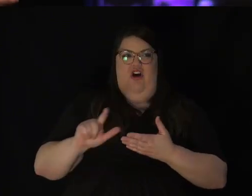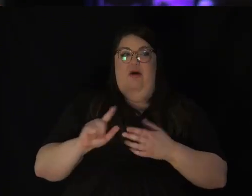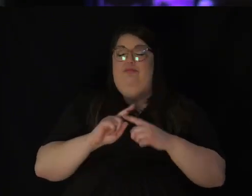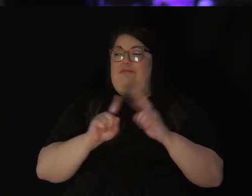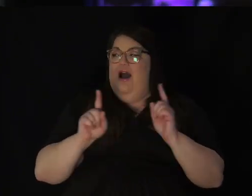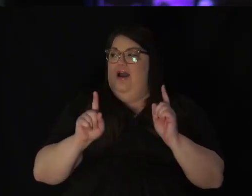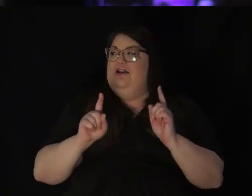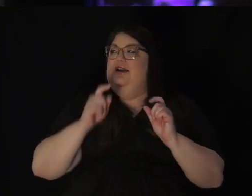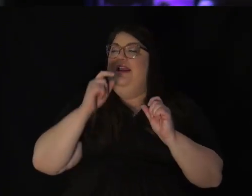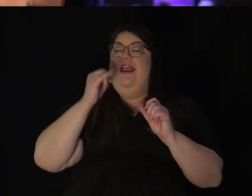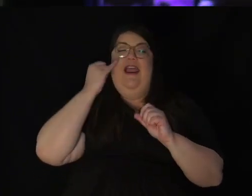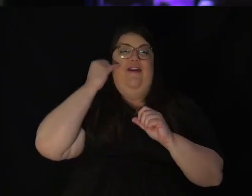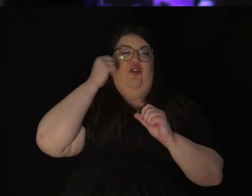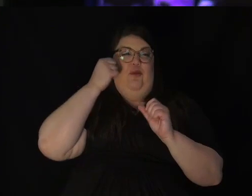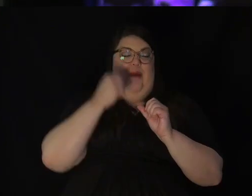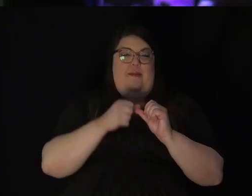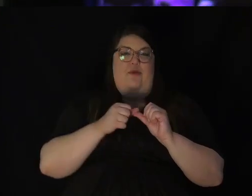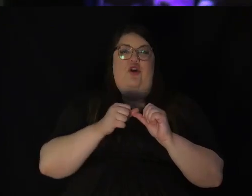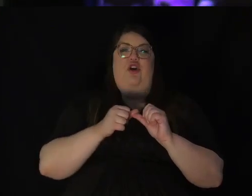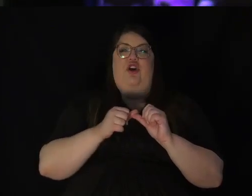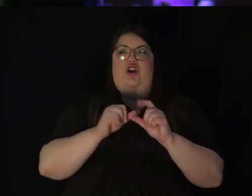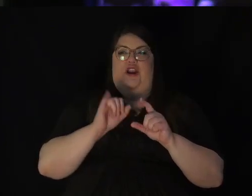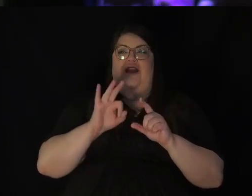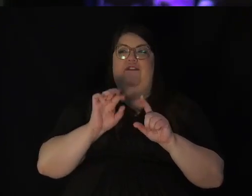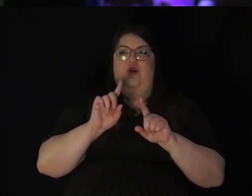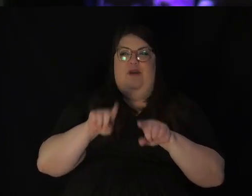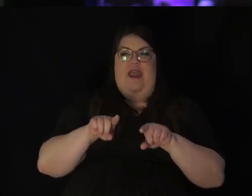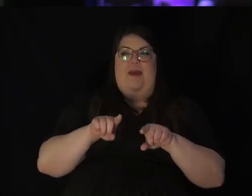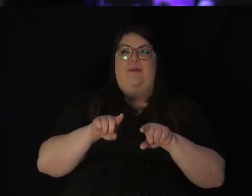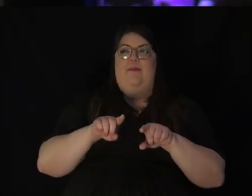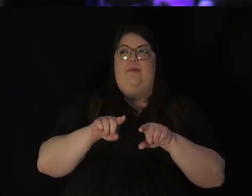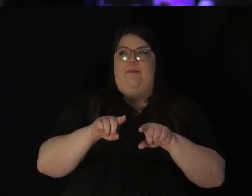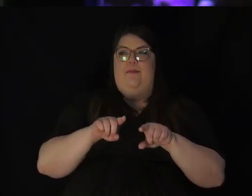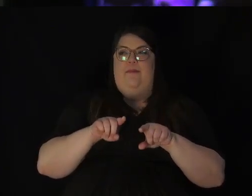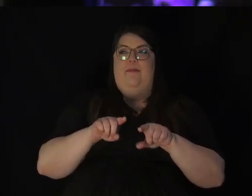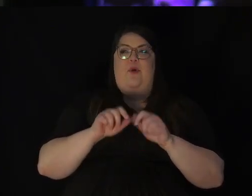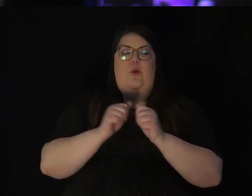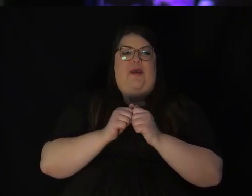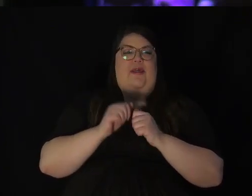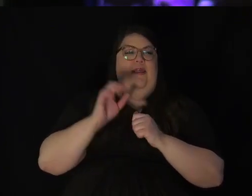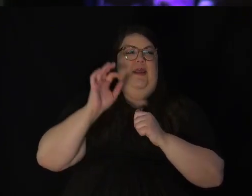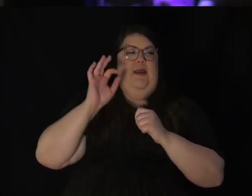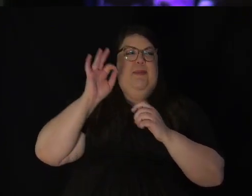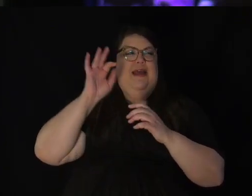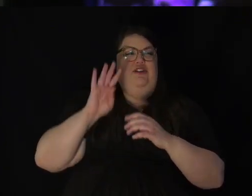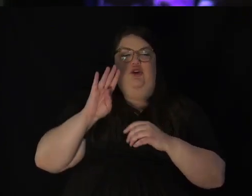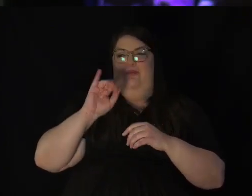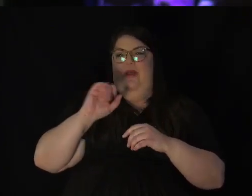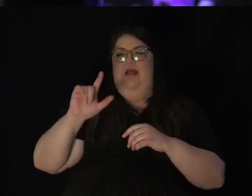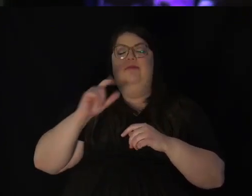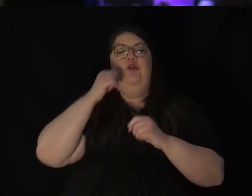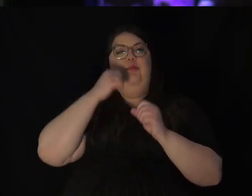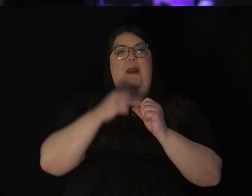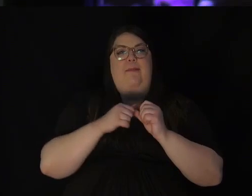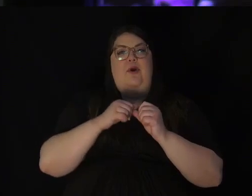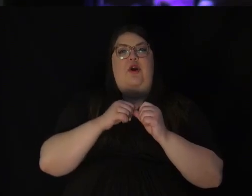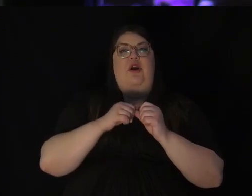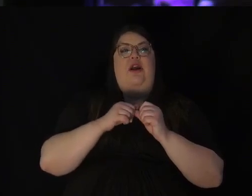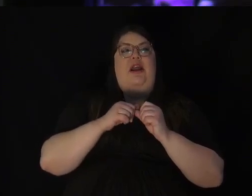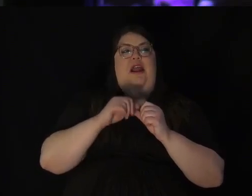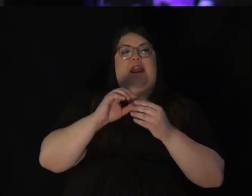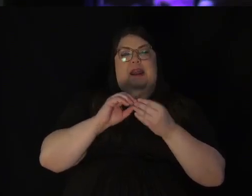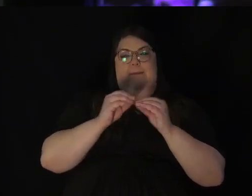we remember, and if you came to the Bible in the Year with Pastor Bill, we remember that in the book of Numbers, they